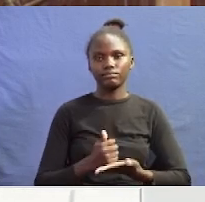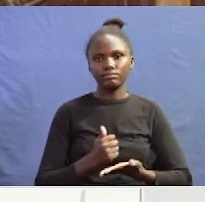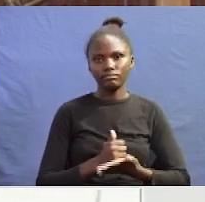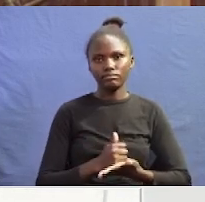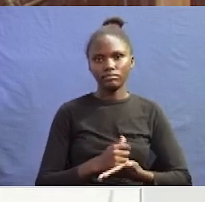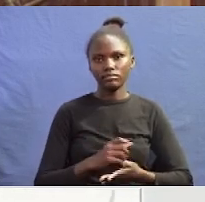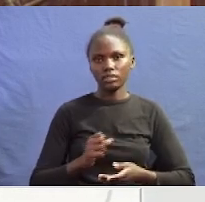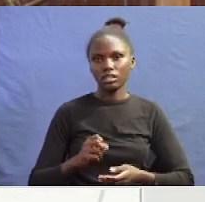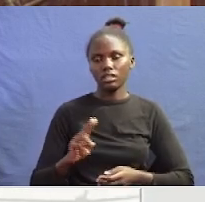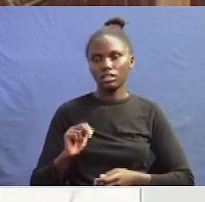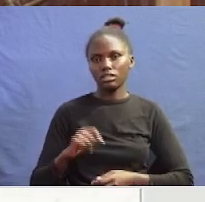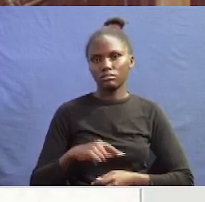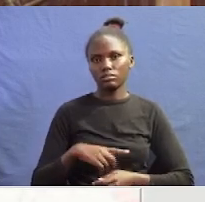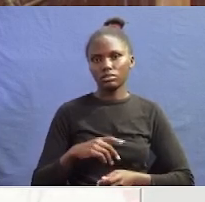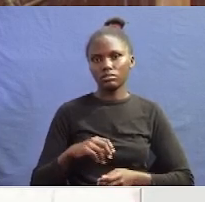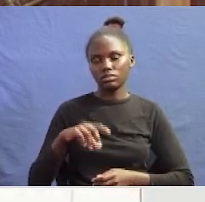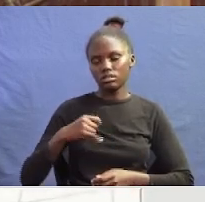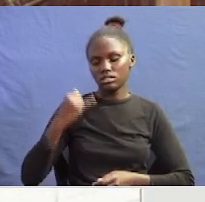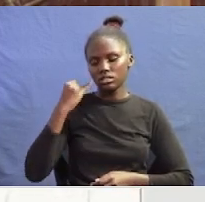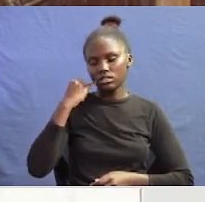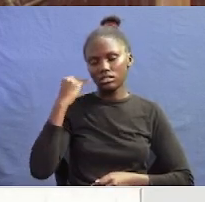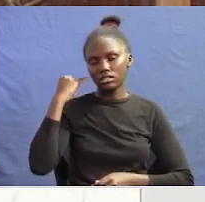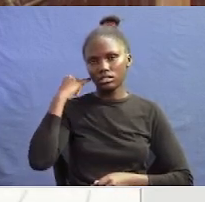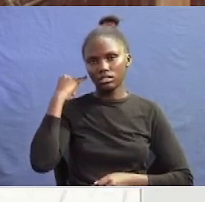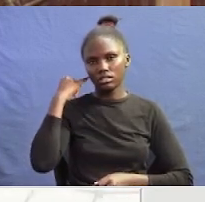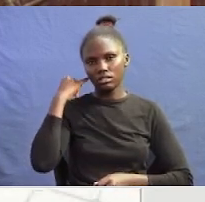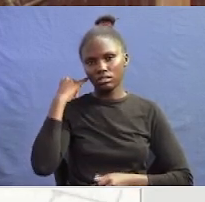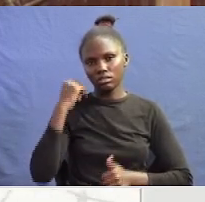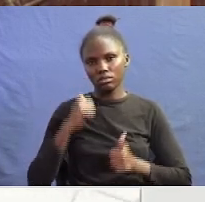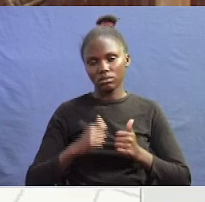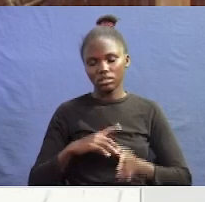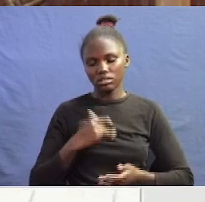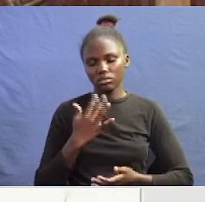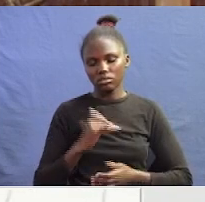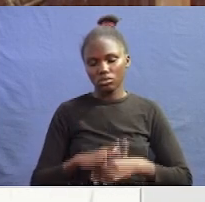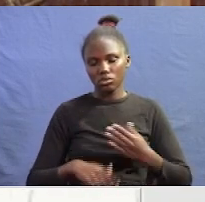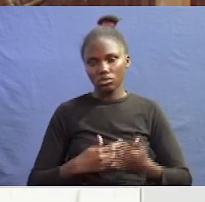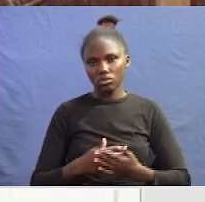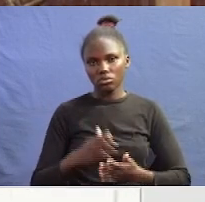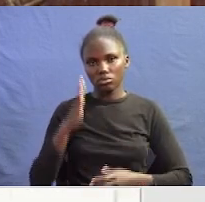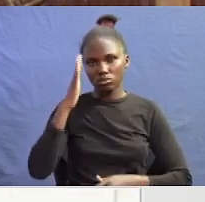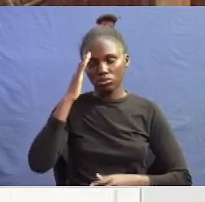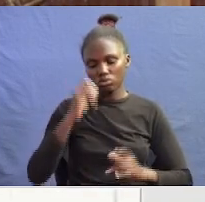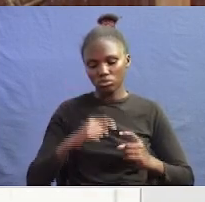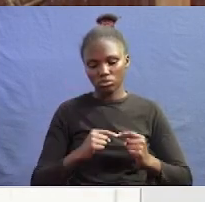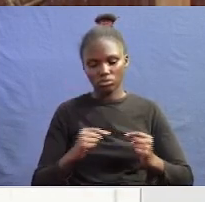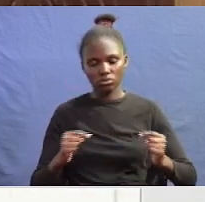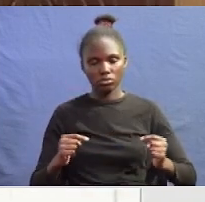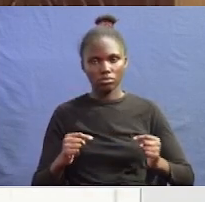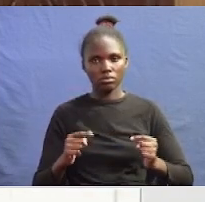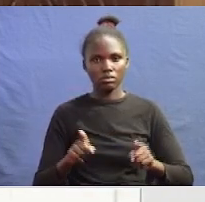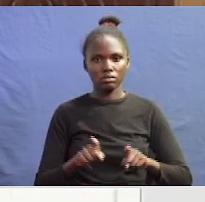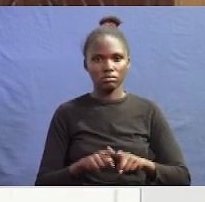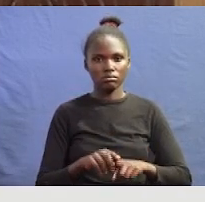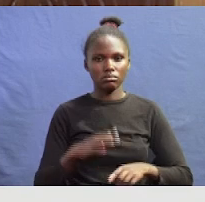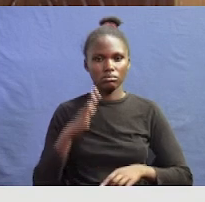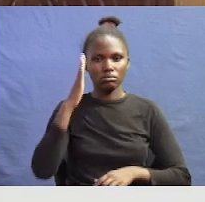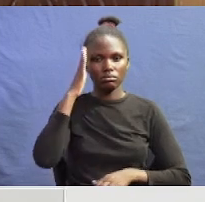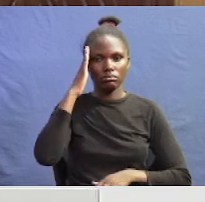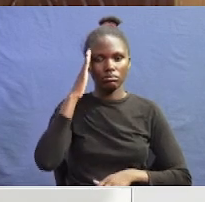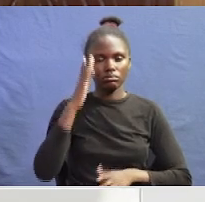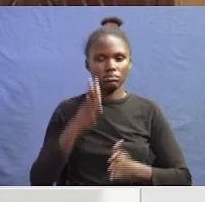County Assembly of Isiolo. The judge has made a determination. It is null and void and of no... They are